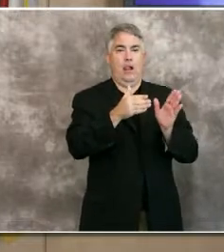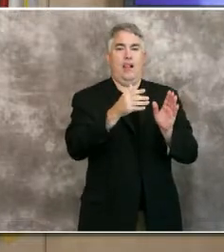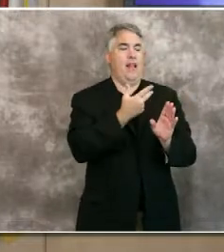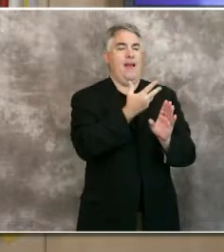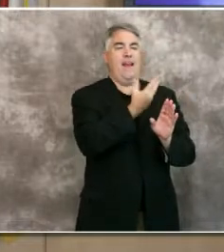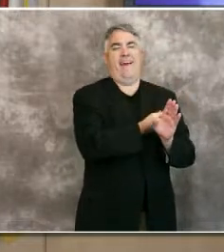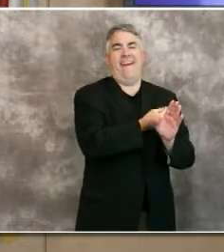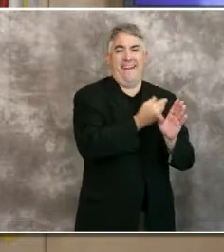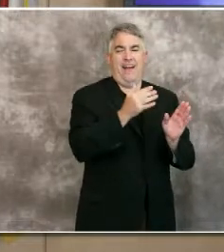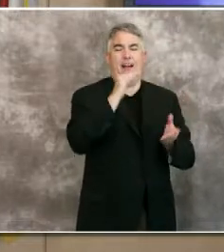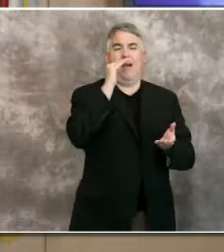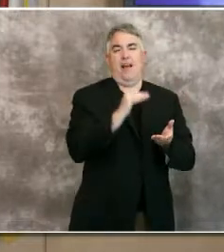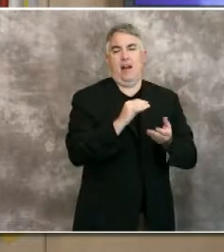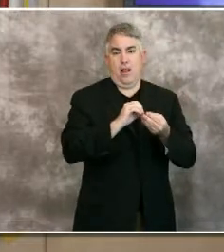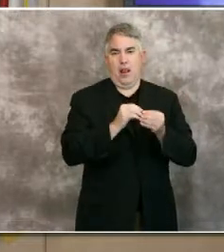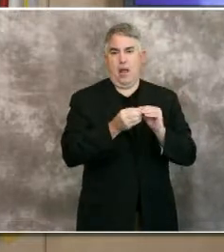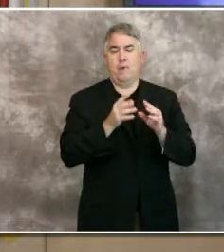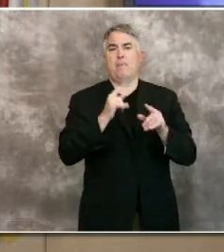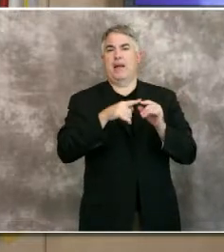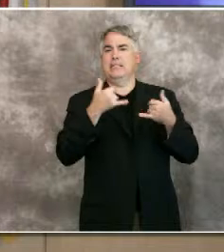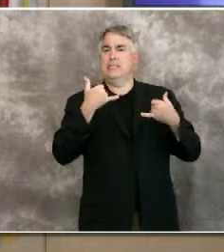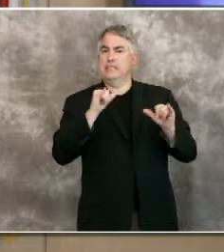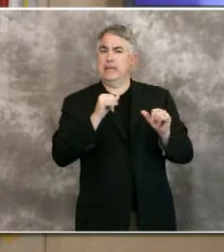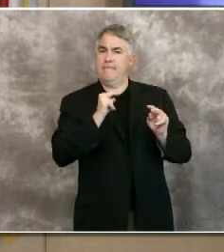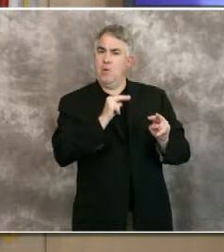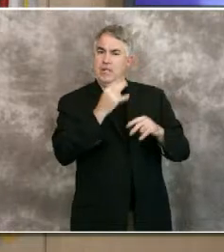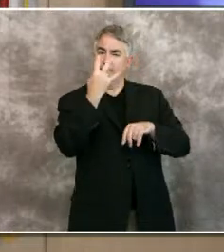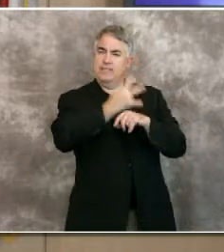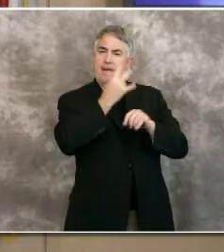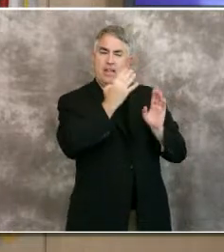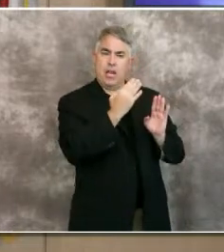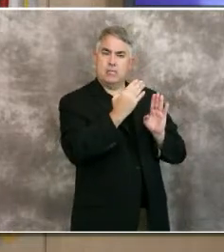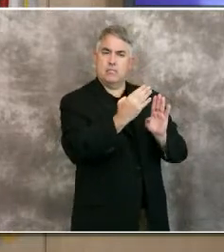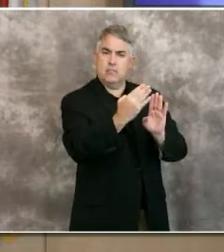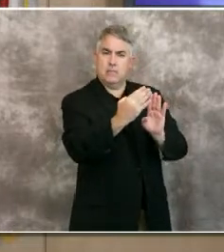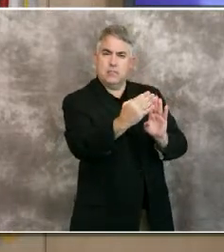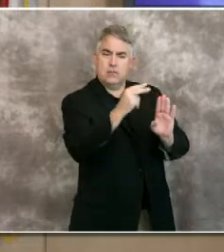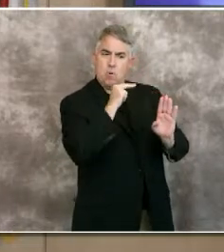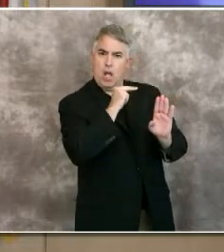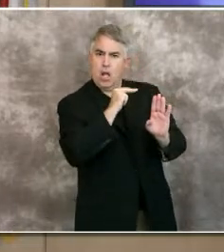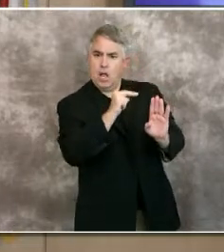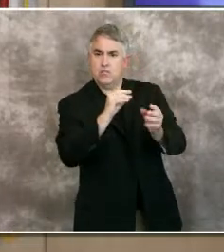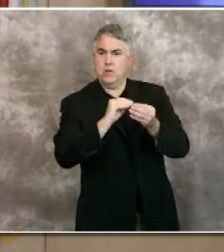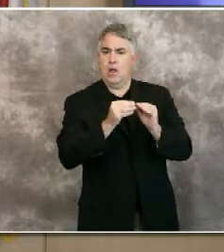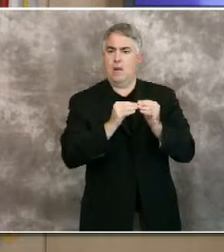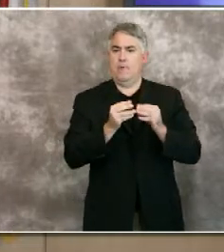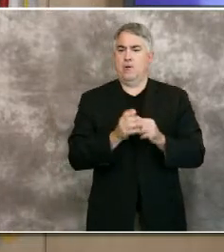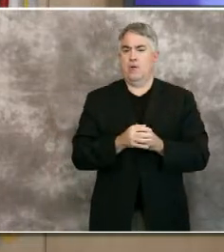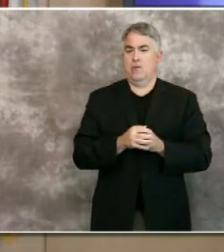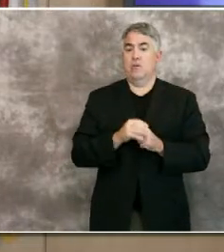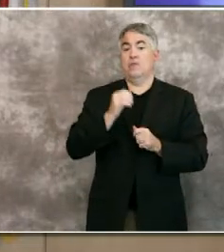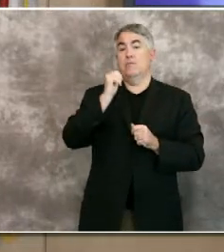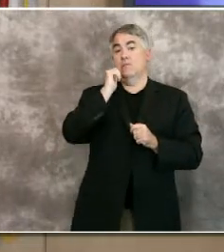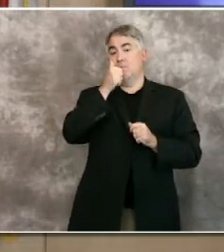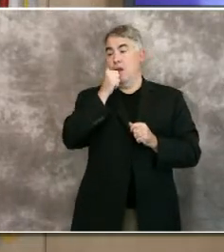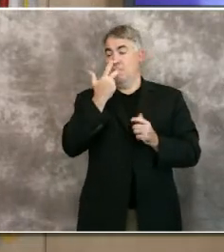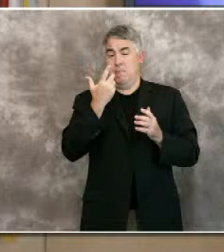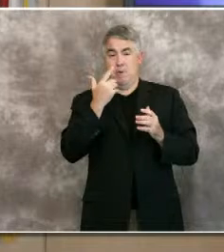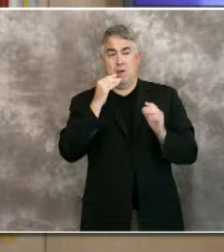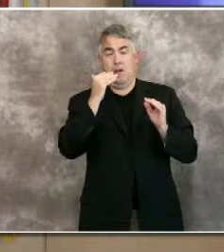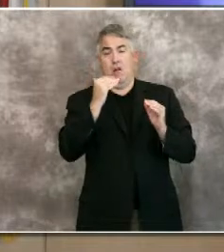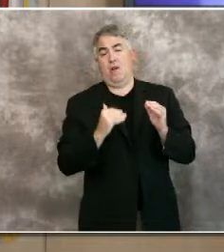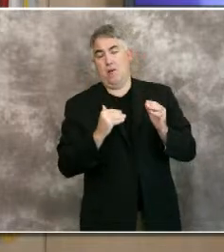today, that we could be under the trigger tomorrow. And so again, we want to see a trend. We want to continue to monitor